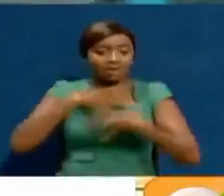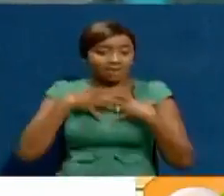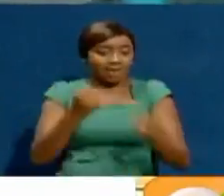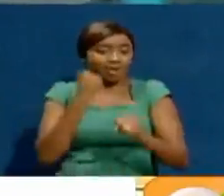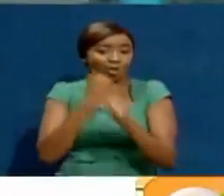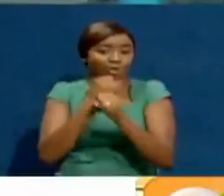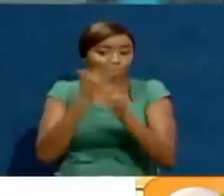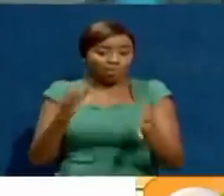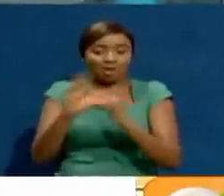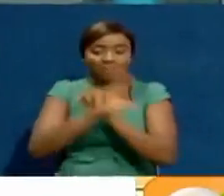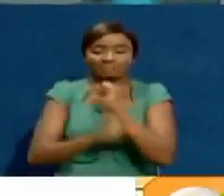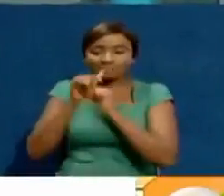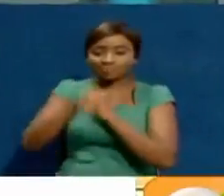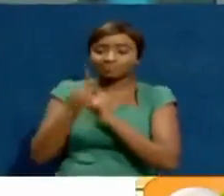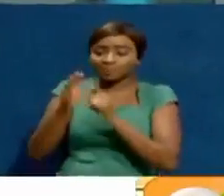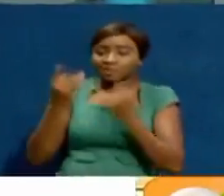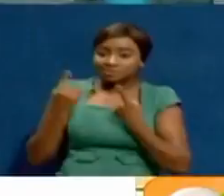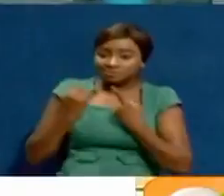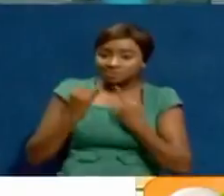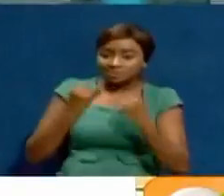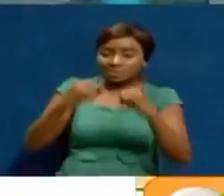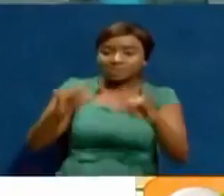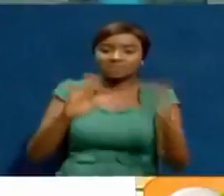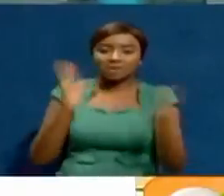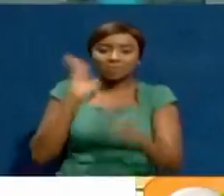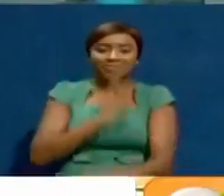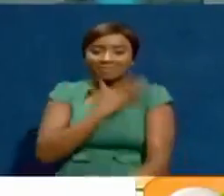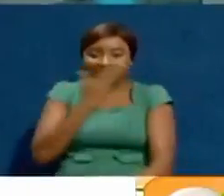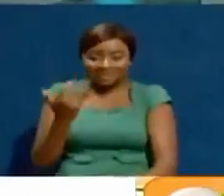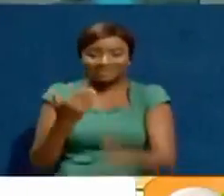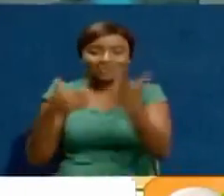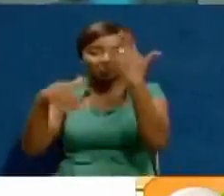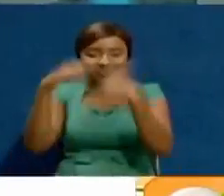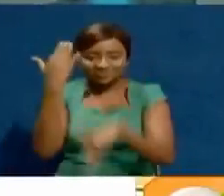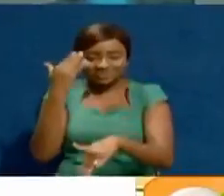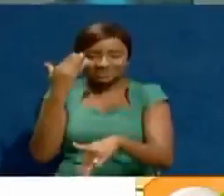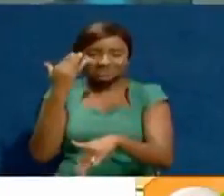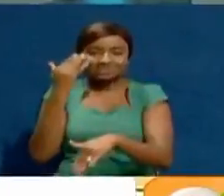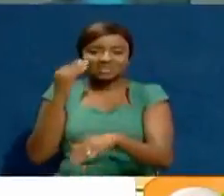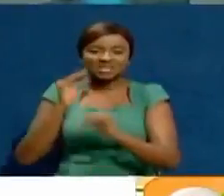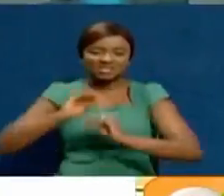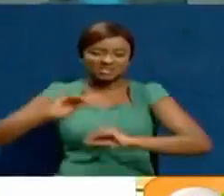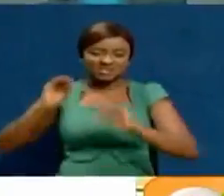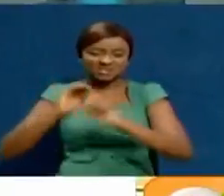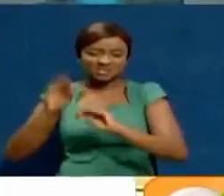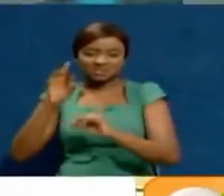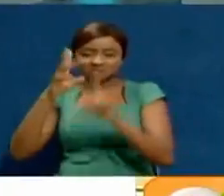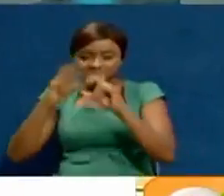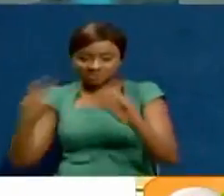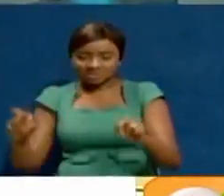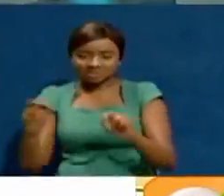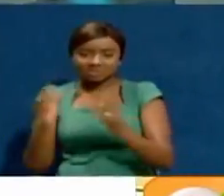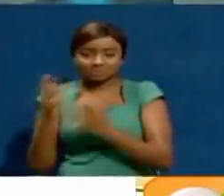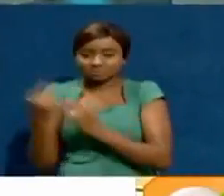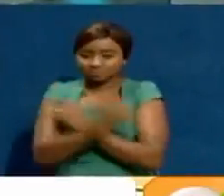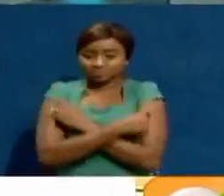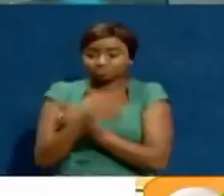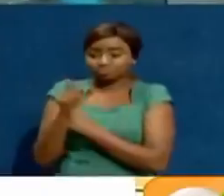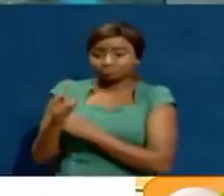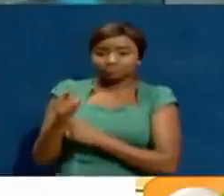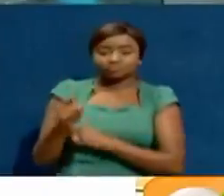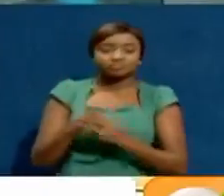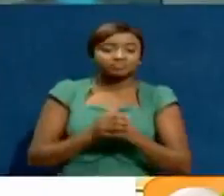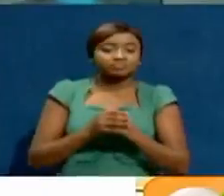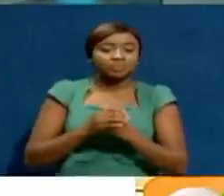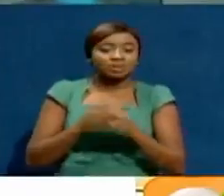Now, the collaboration will be implemented through the Kenyatta University Teaching, Research and Referral Hospital. This was announced after a tour of UK